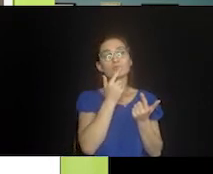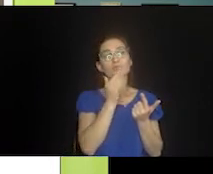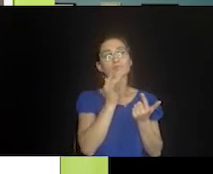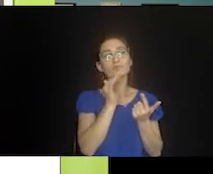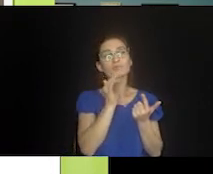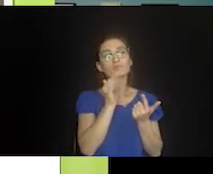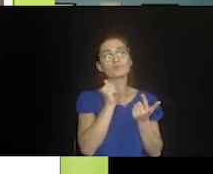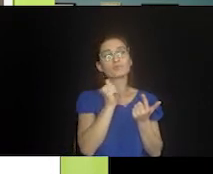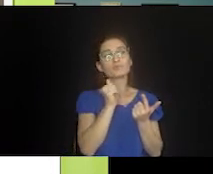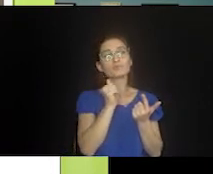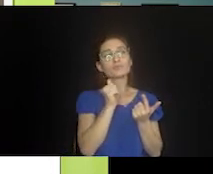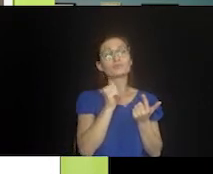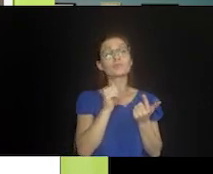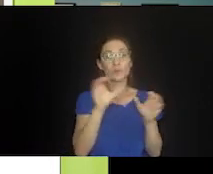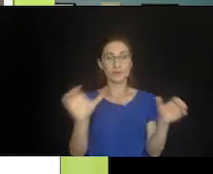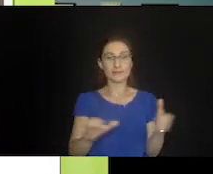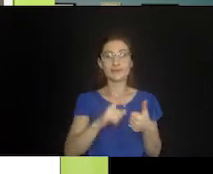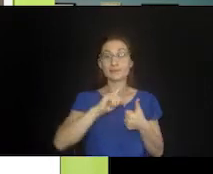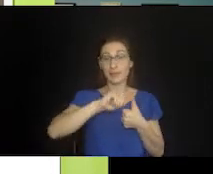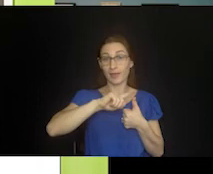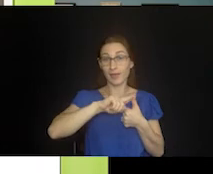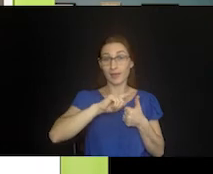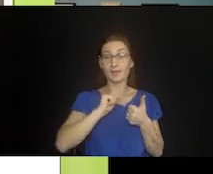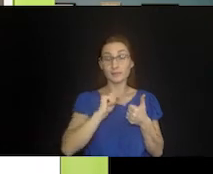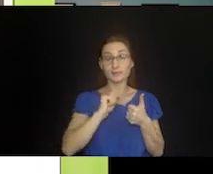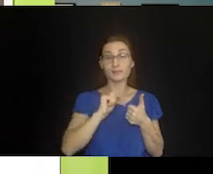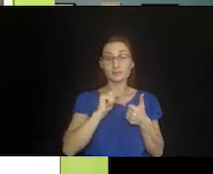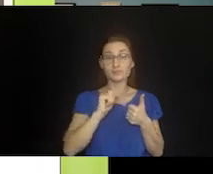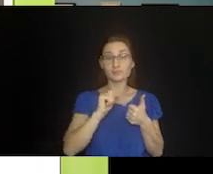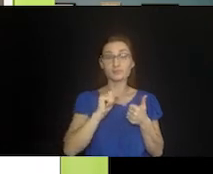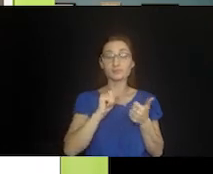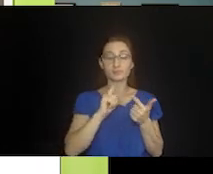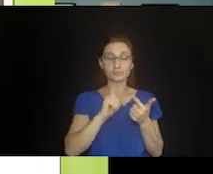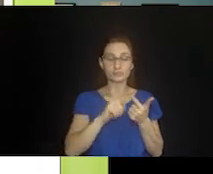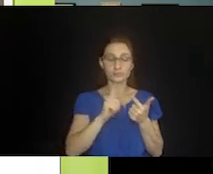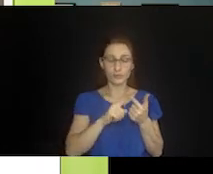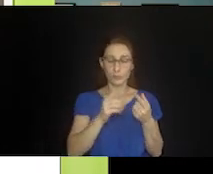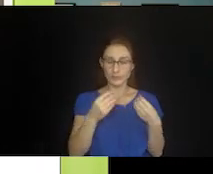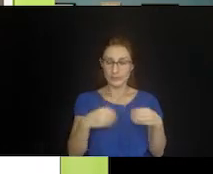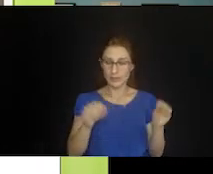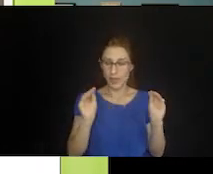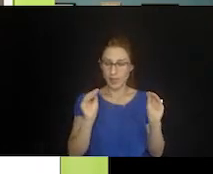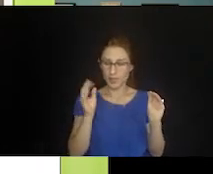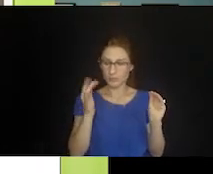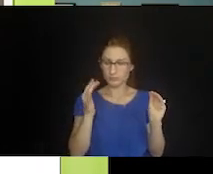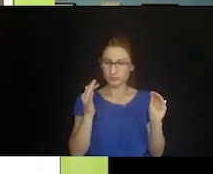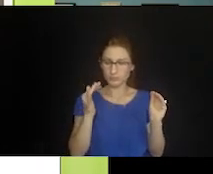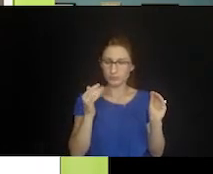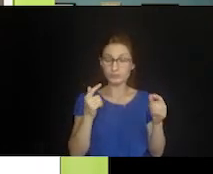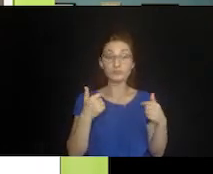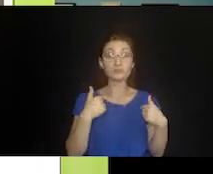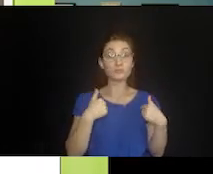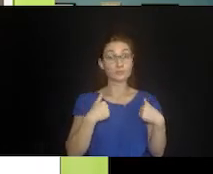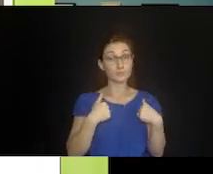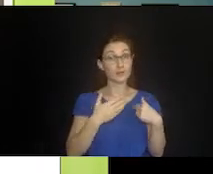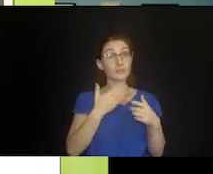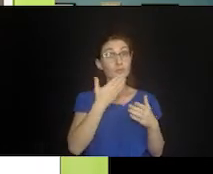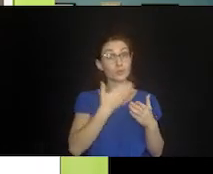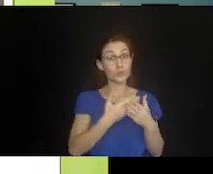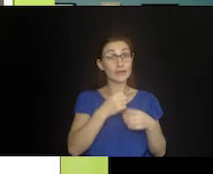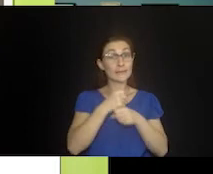like, and I know that we did that. We did like selling,